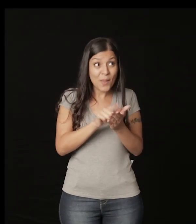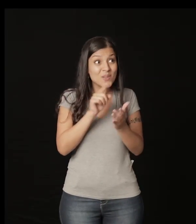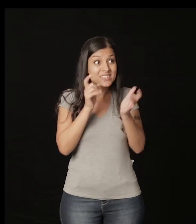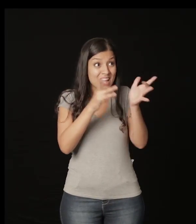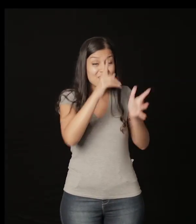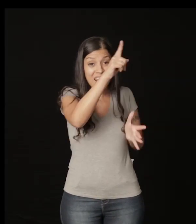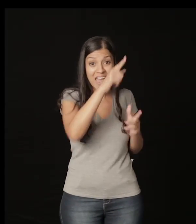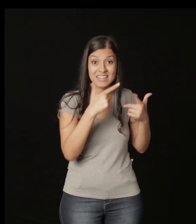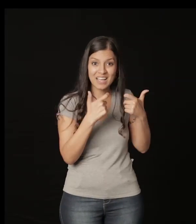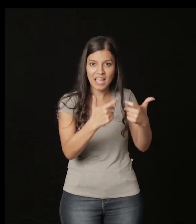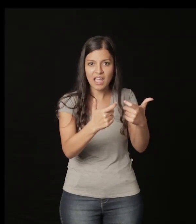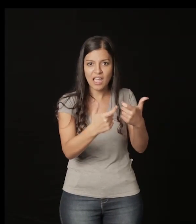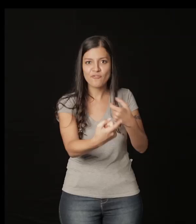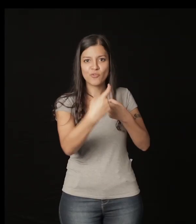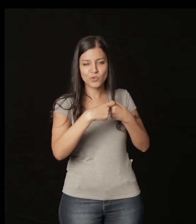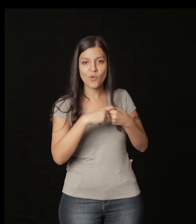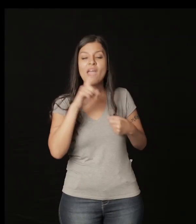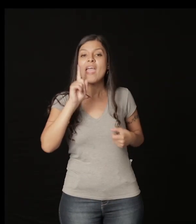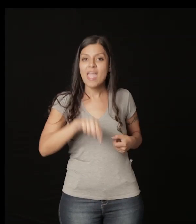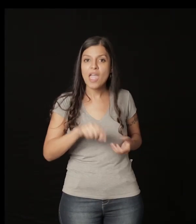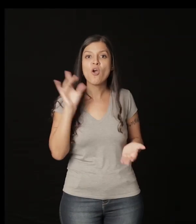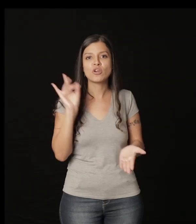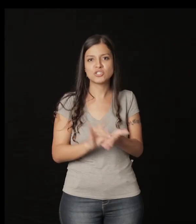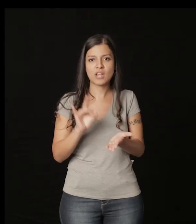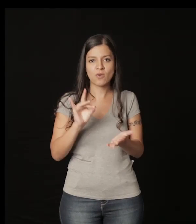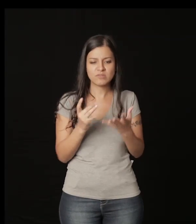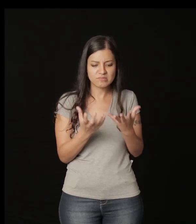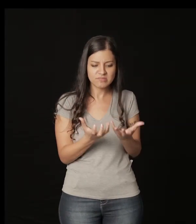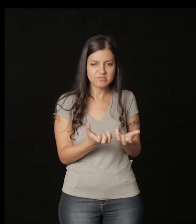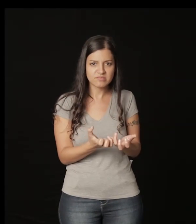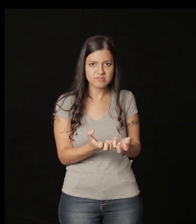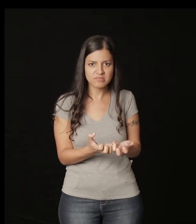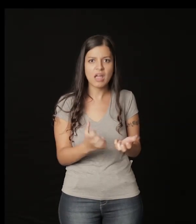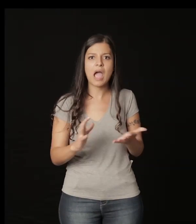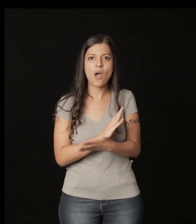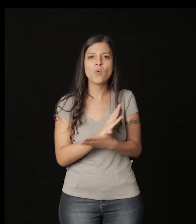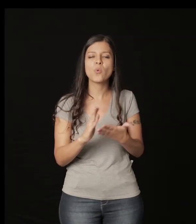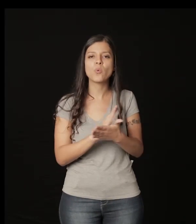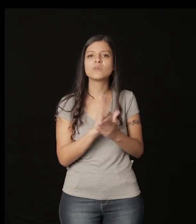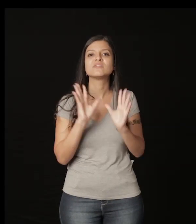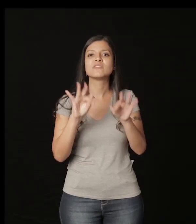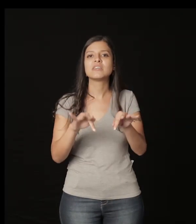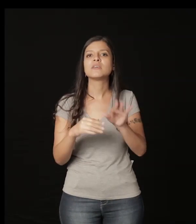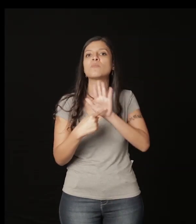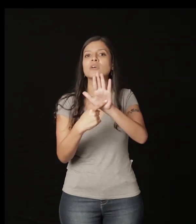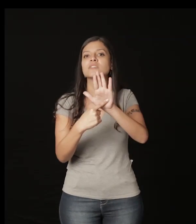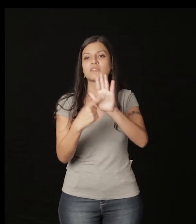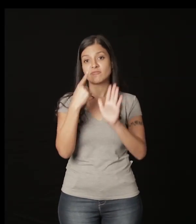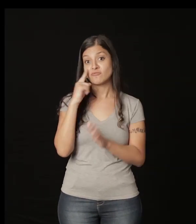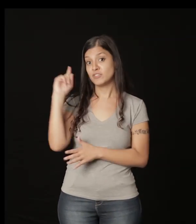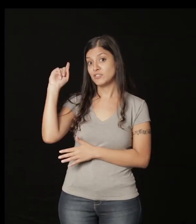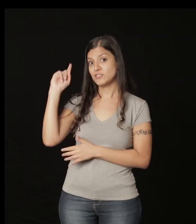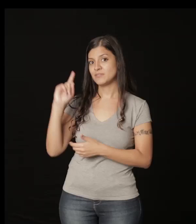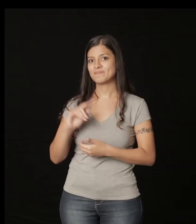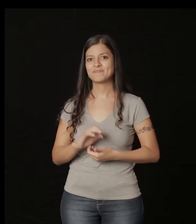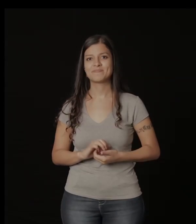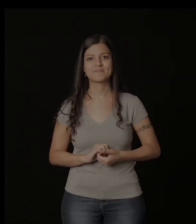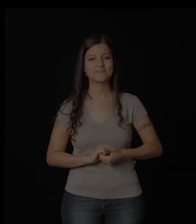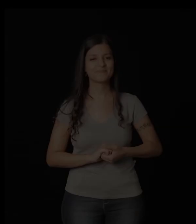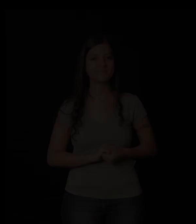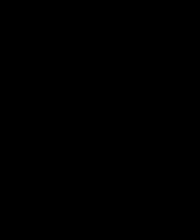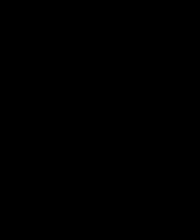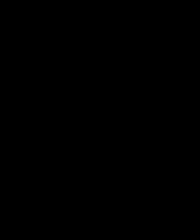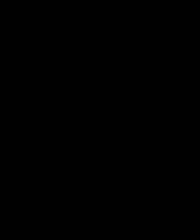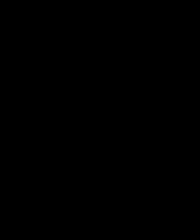and come back. So this is original material. It's scratched. It's cooked. And